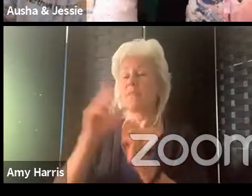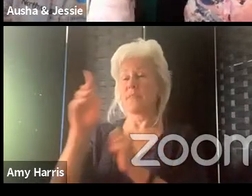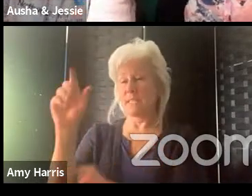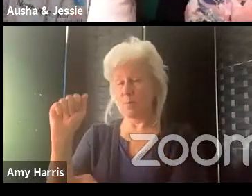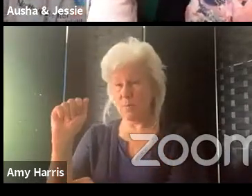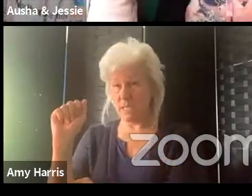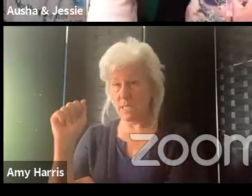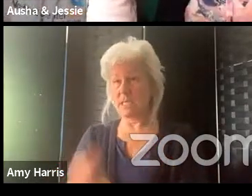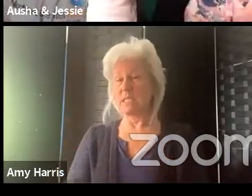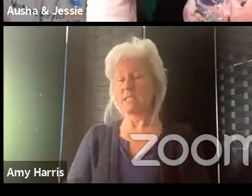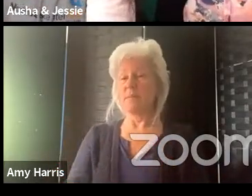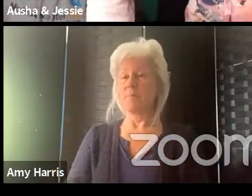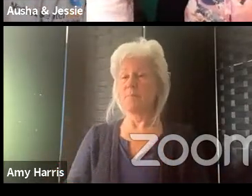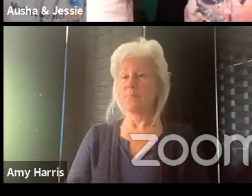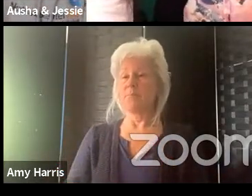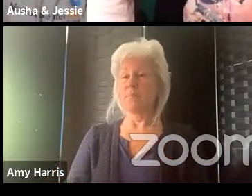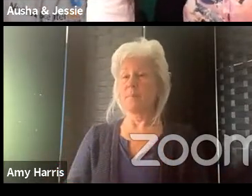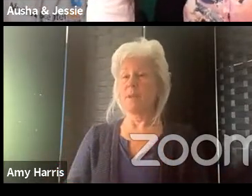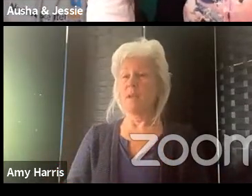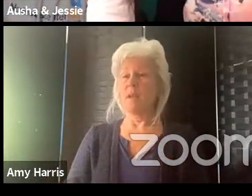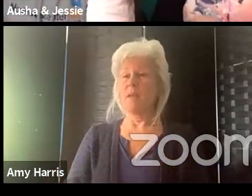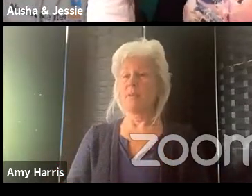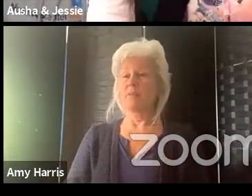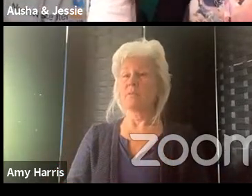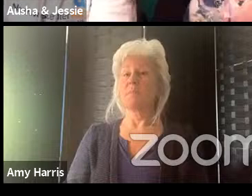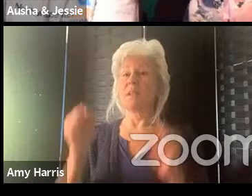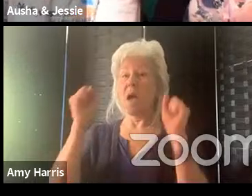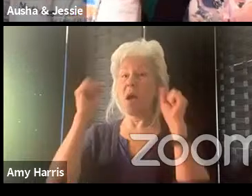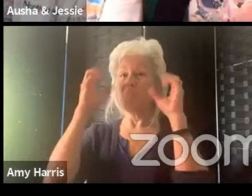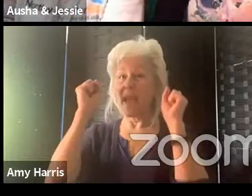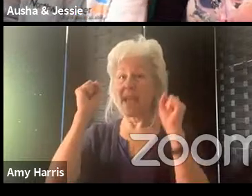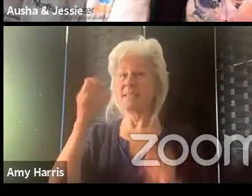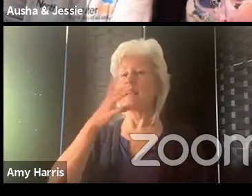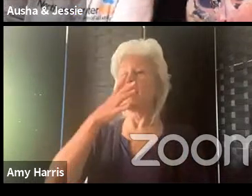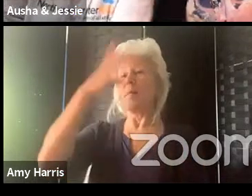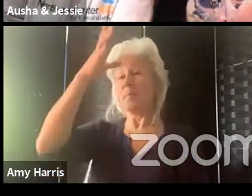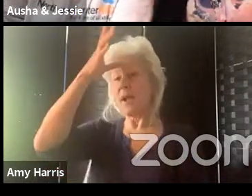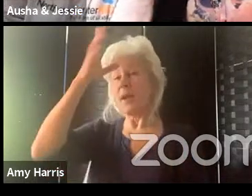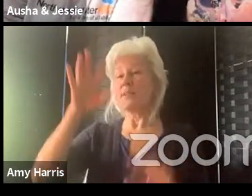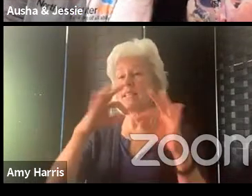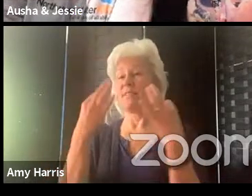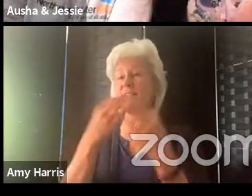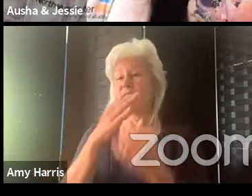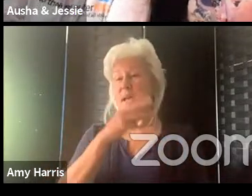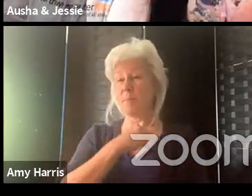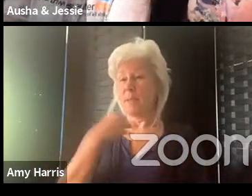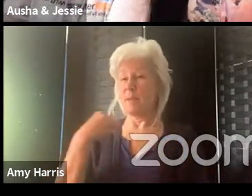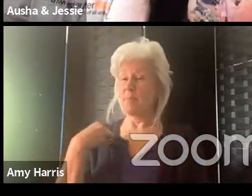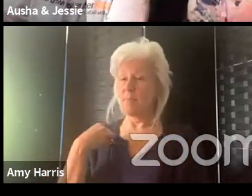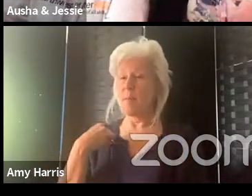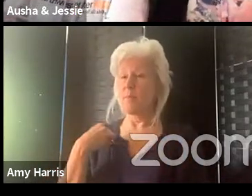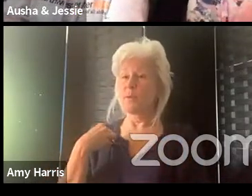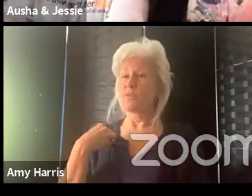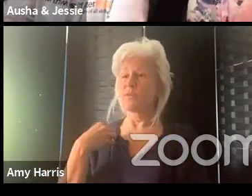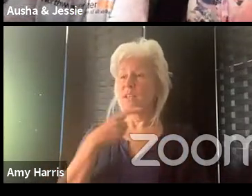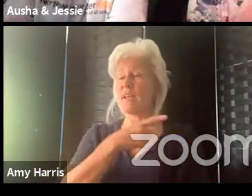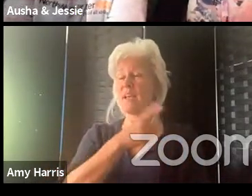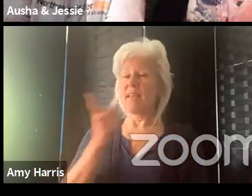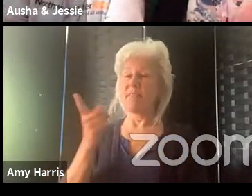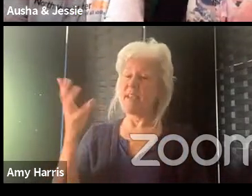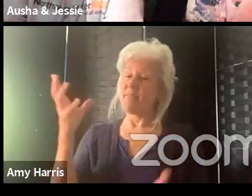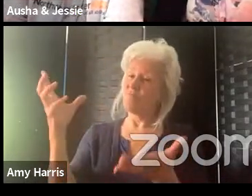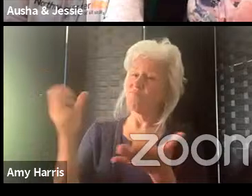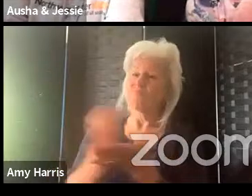that there have been amazing parents and family members who have taken hold of the information that has